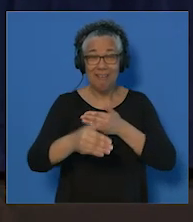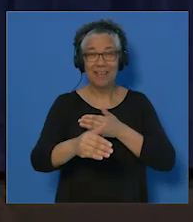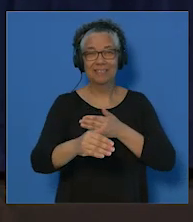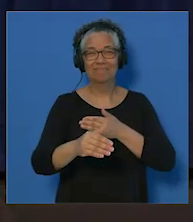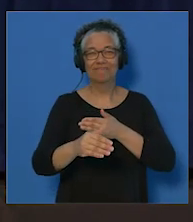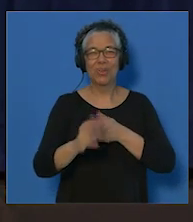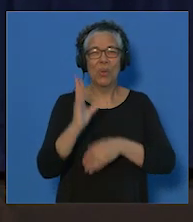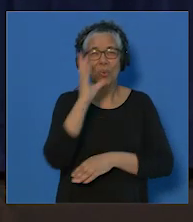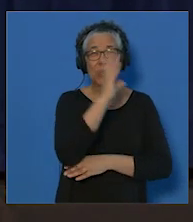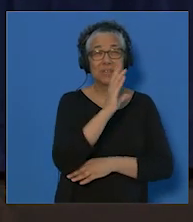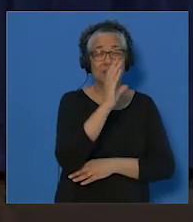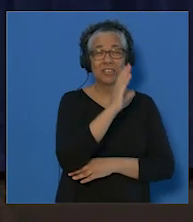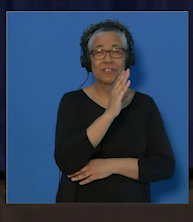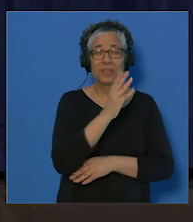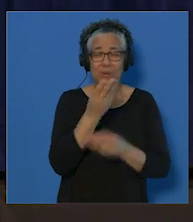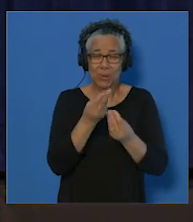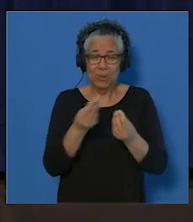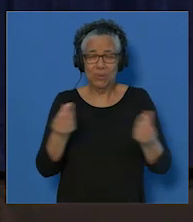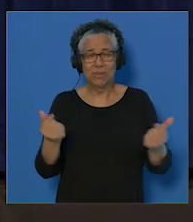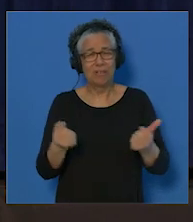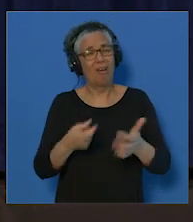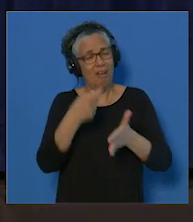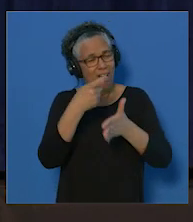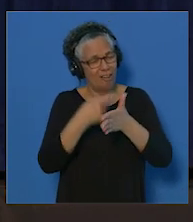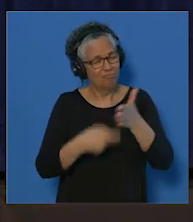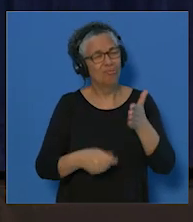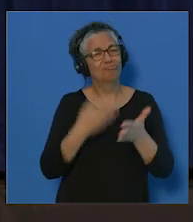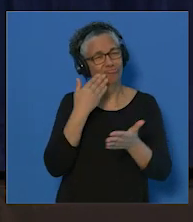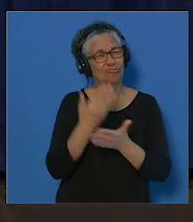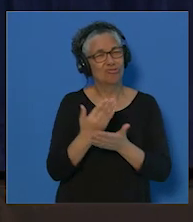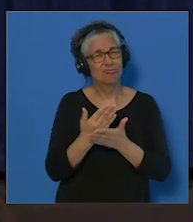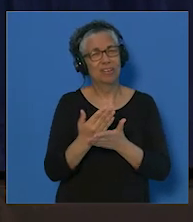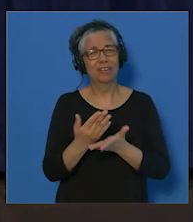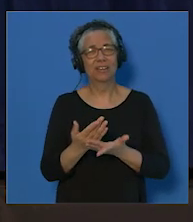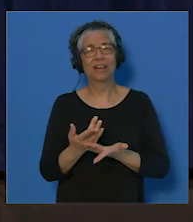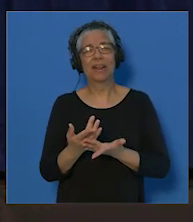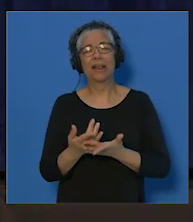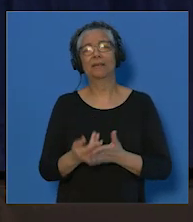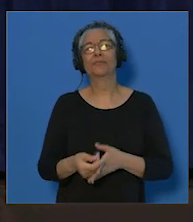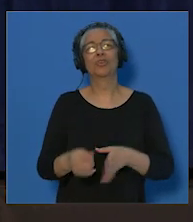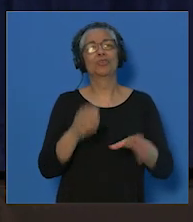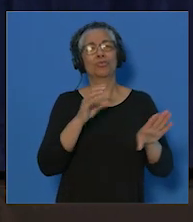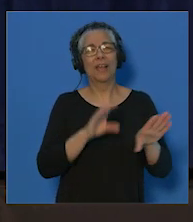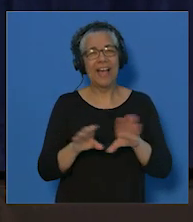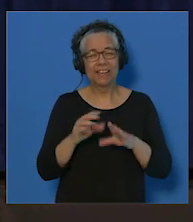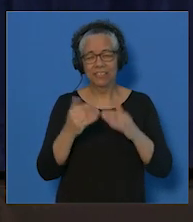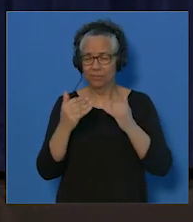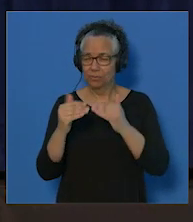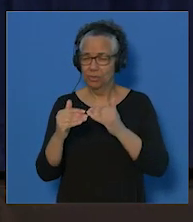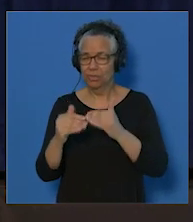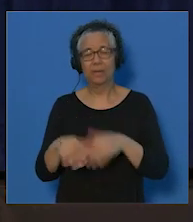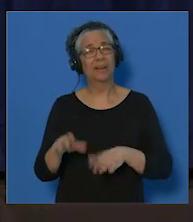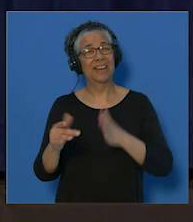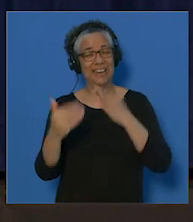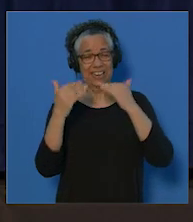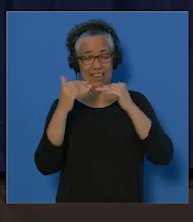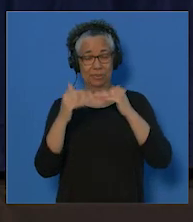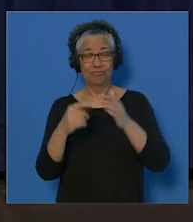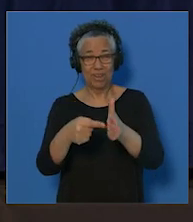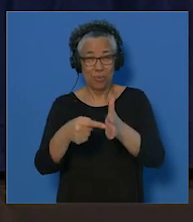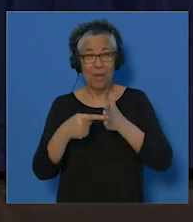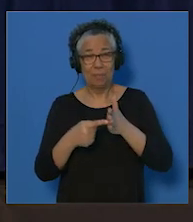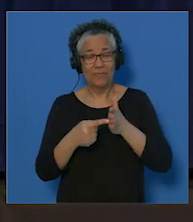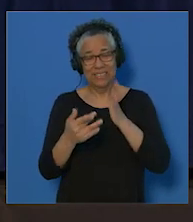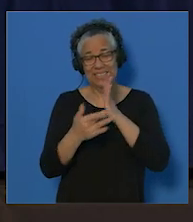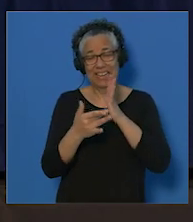that are cost-effective, have active development communities, and have a limited requirement for technical resources and are